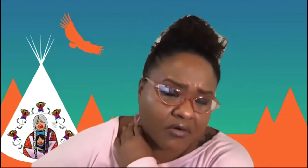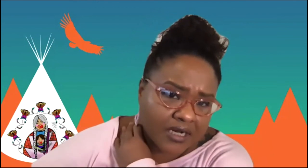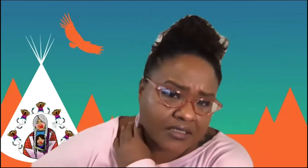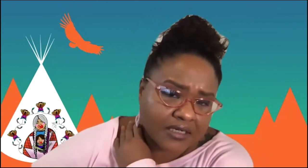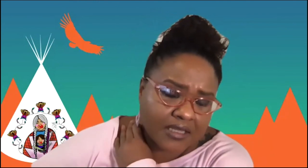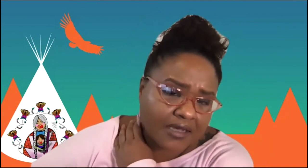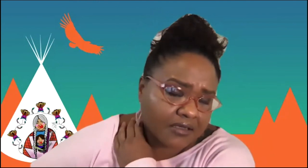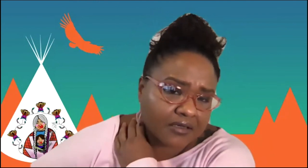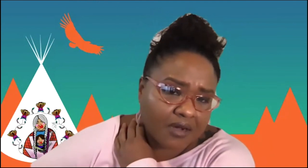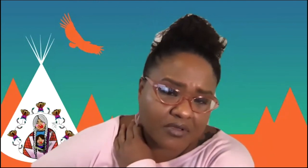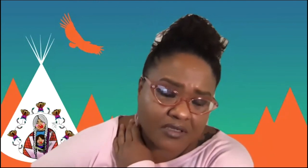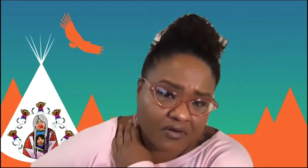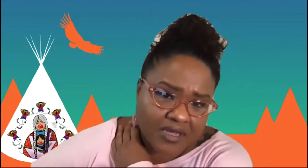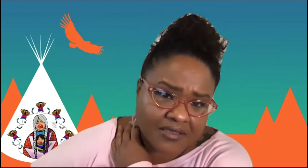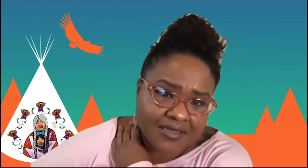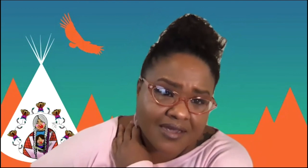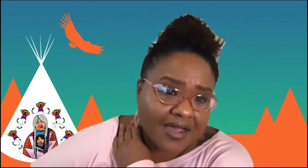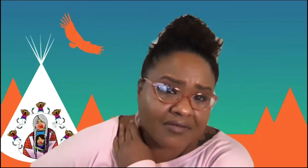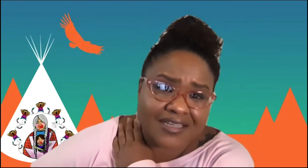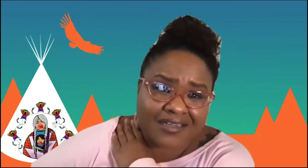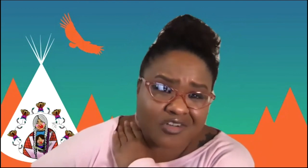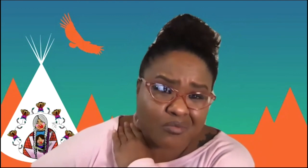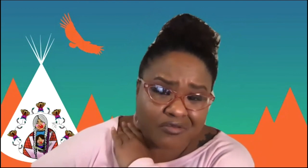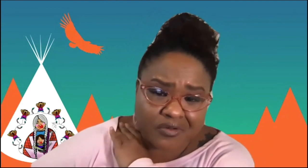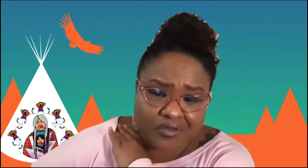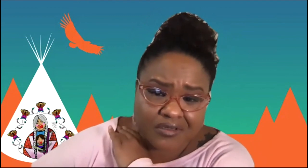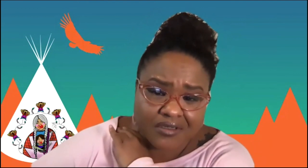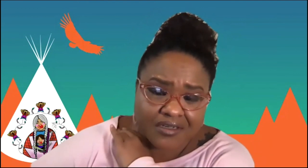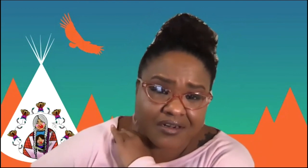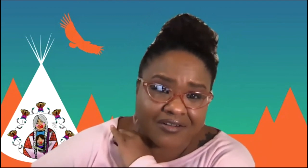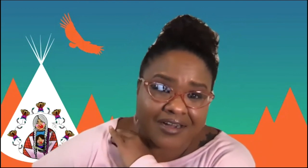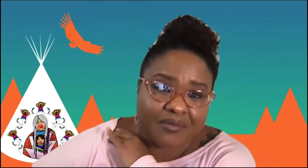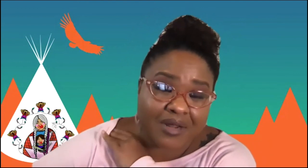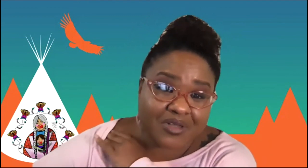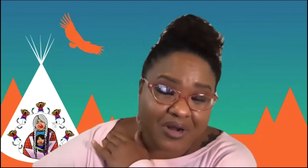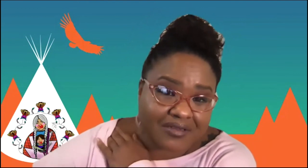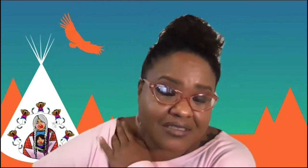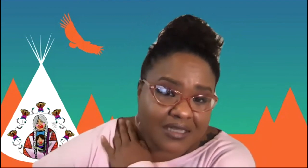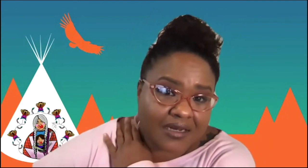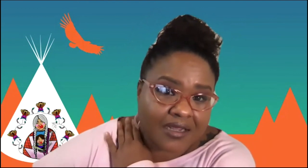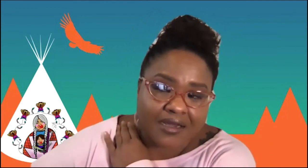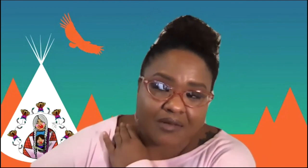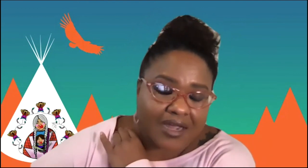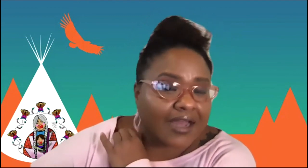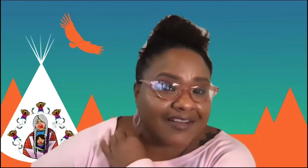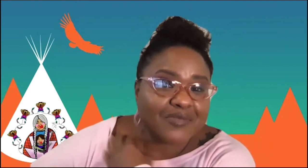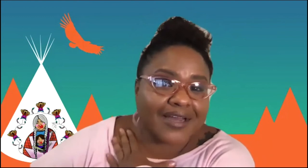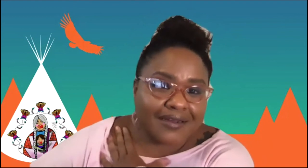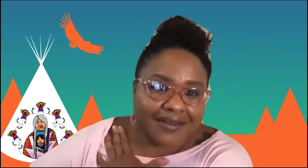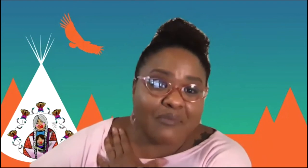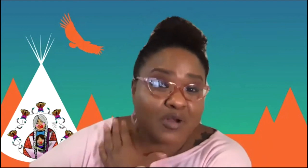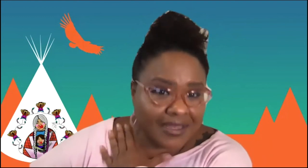community oriented. And that can look a couple of different ways. I always say it, show up with food, you know, but I'm really proud to see that. I mean, I have